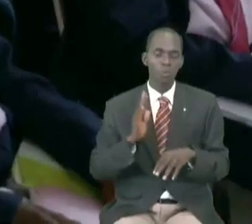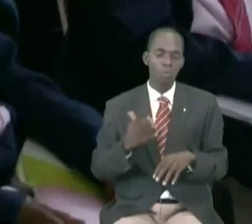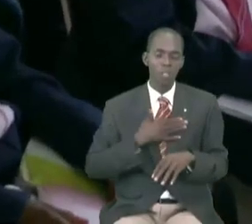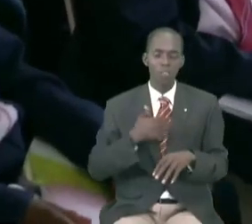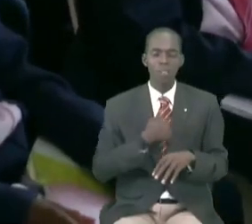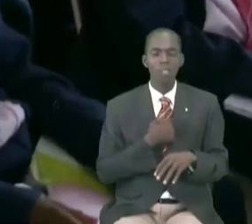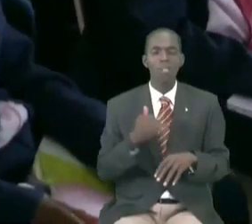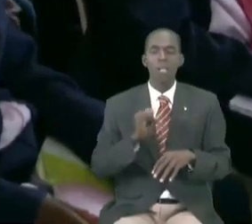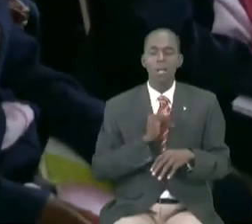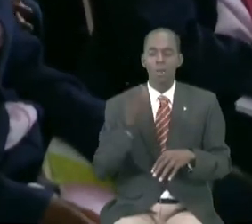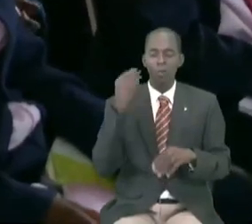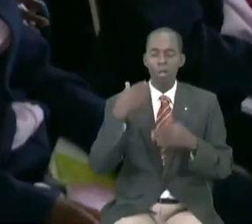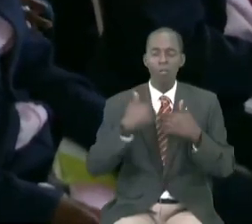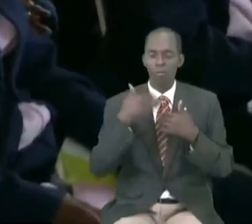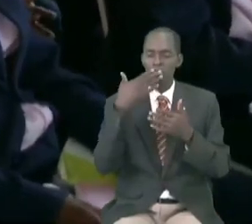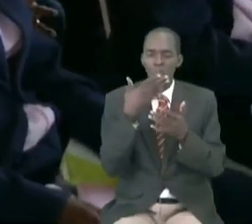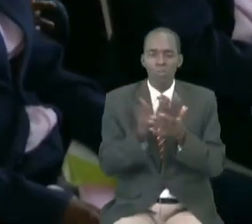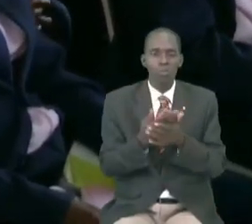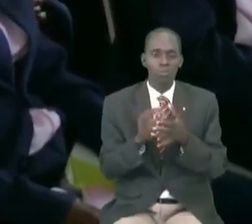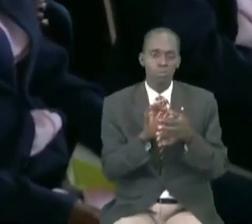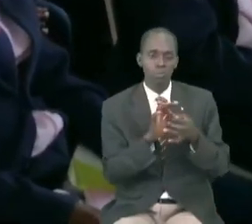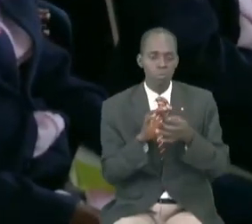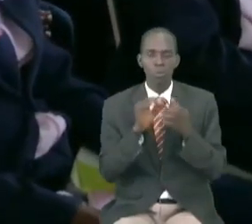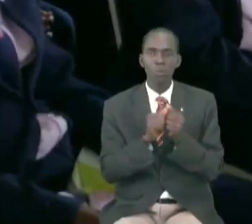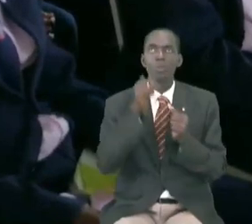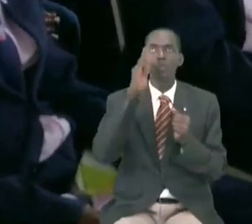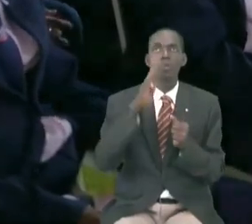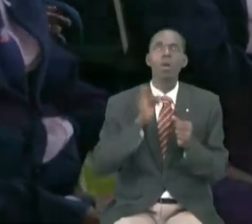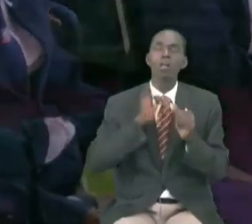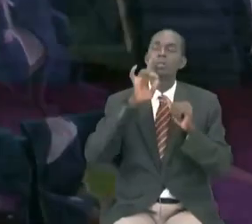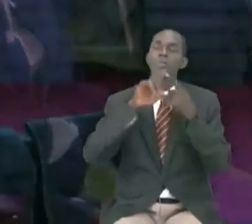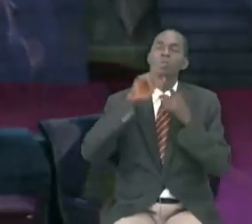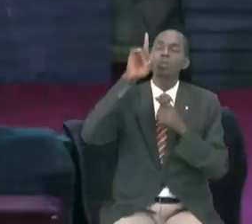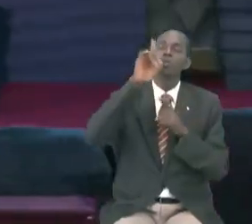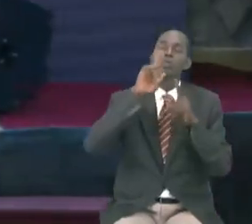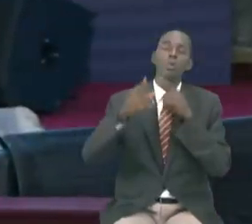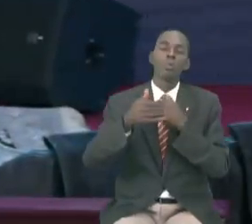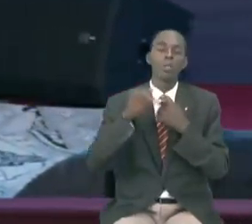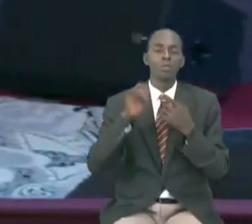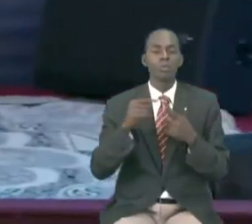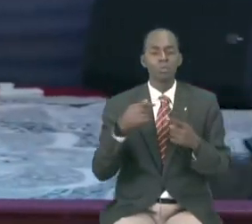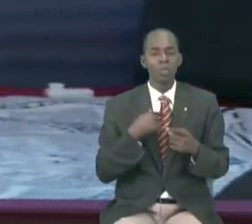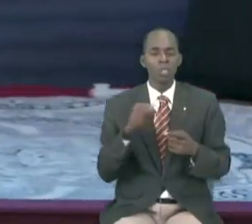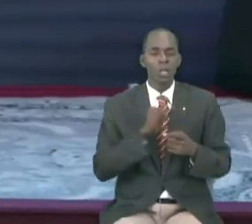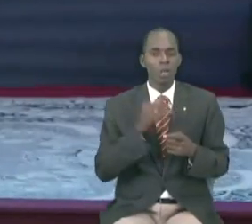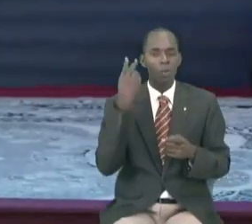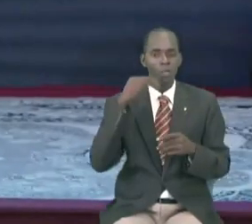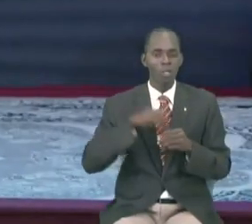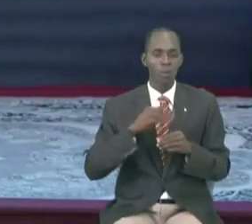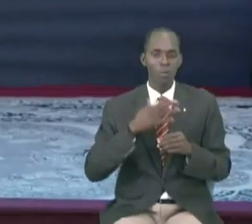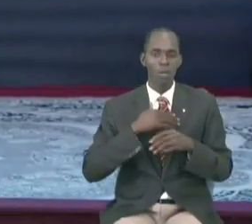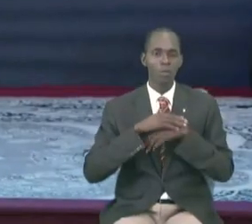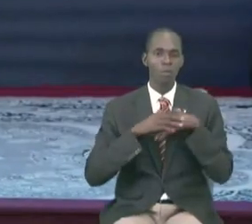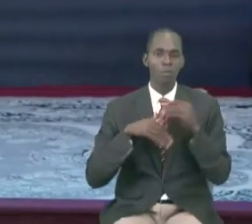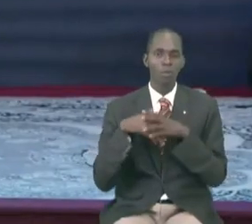my comfort zone, and I never enjoyed any good fellowship like that before. But now see what is happening to me. And he